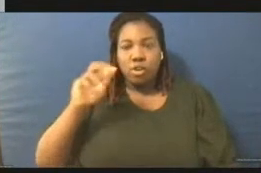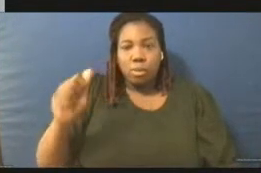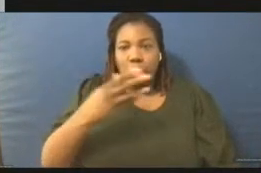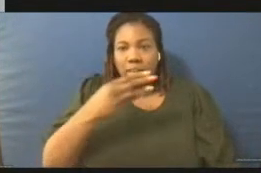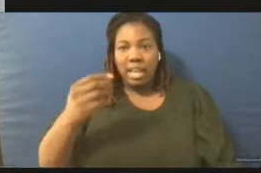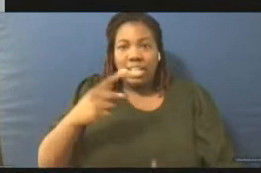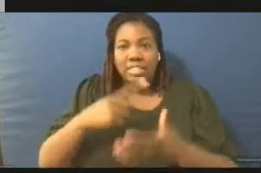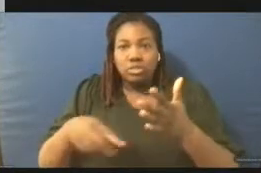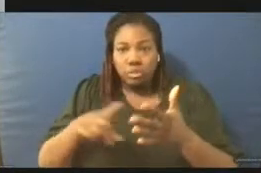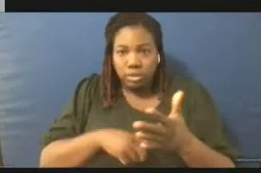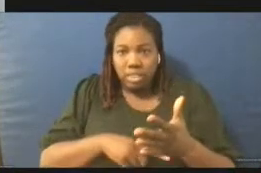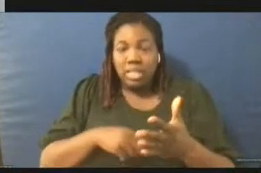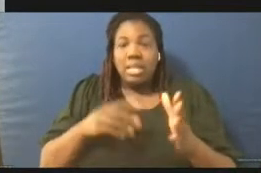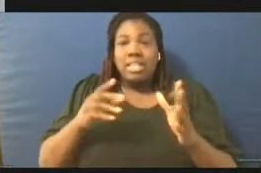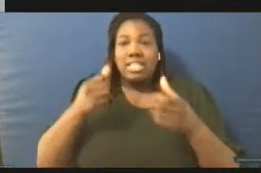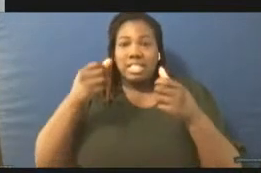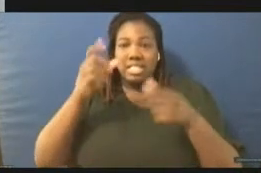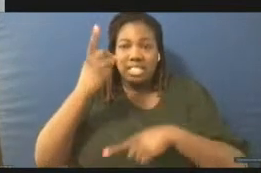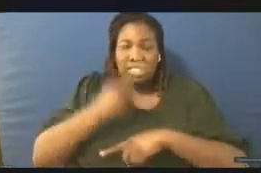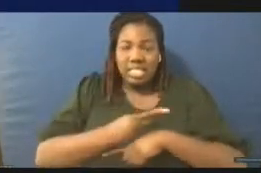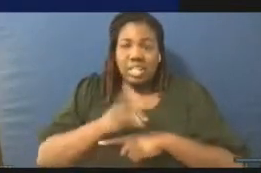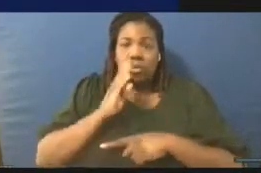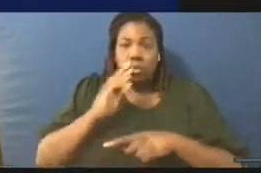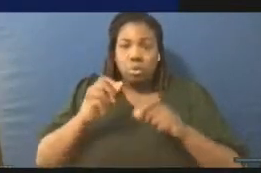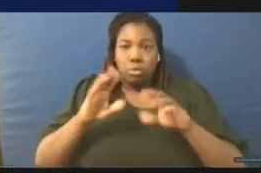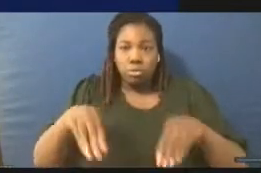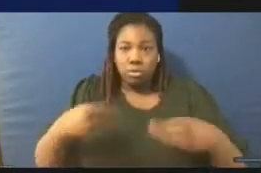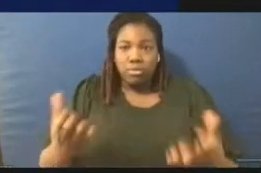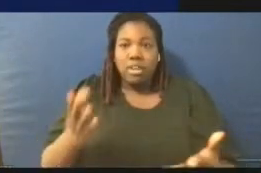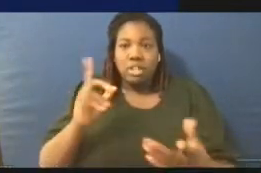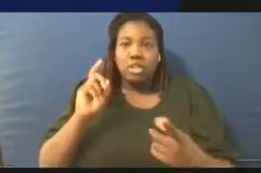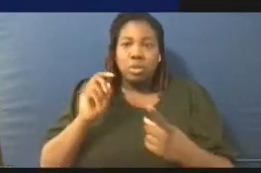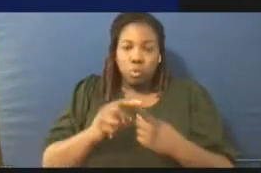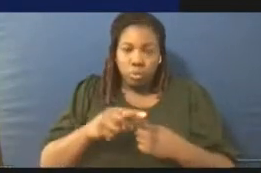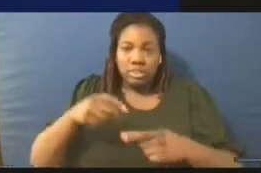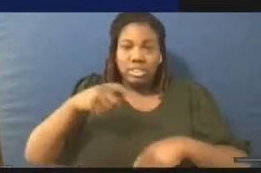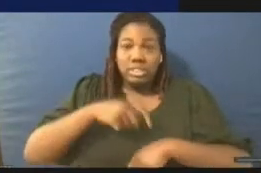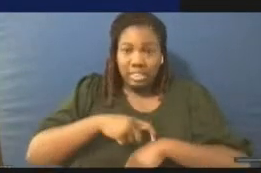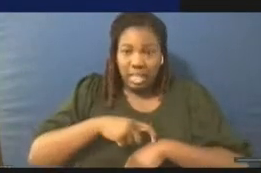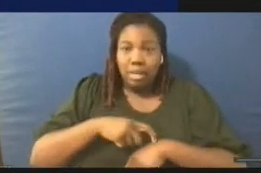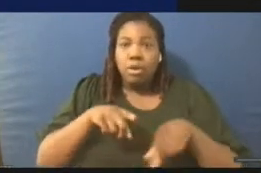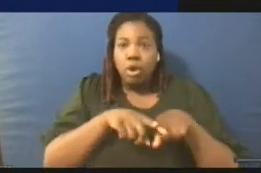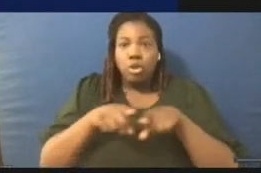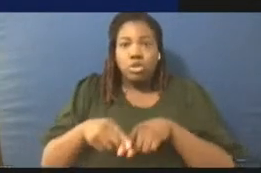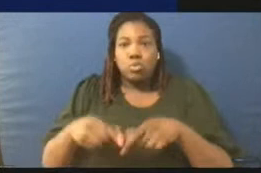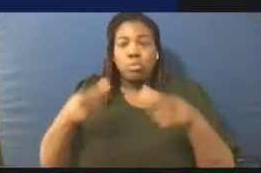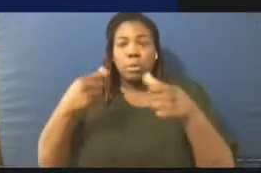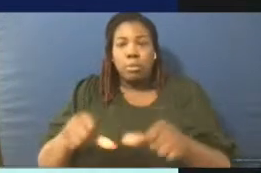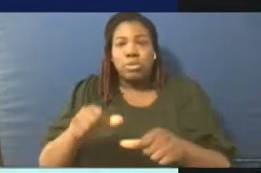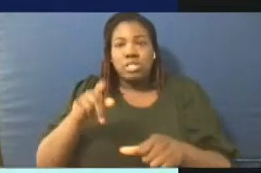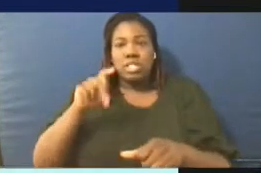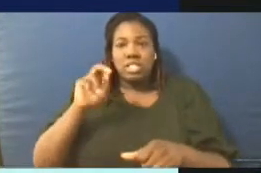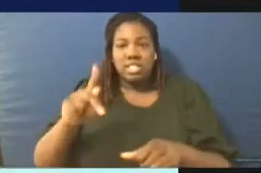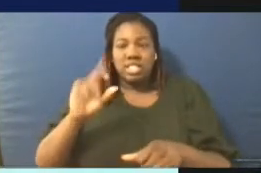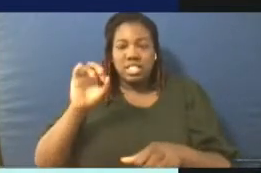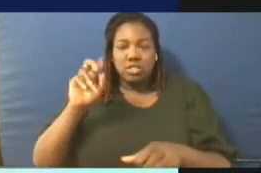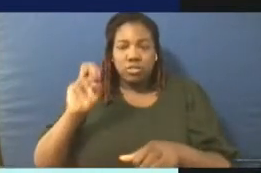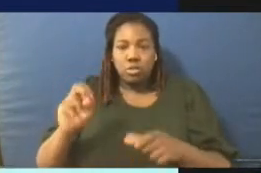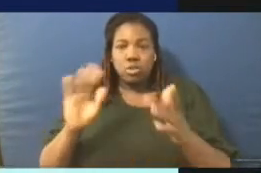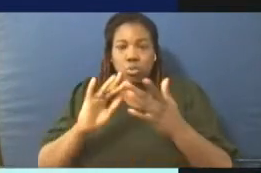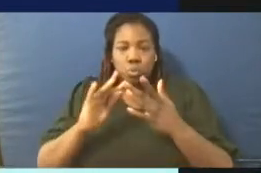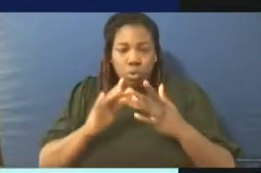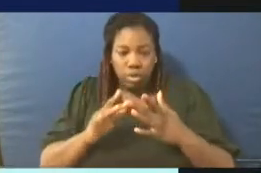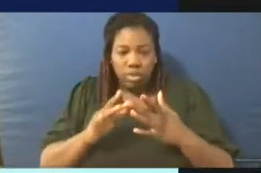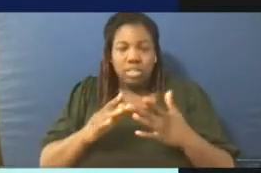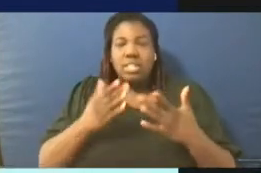the meeting notice is published. So look for that in the Federal Register. It will also be posted on the task force website. Thank